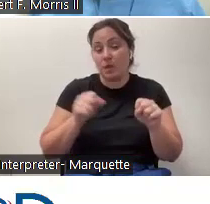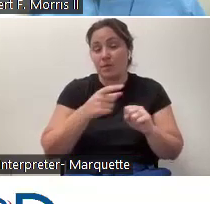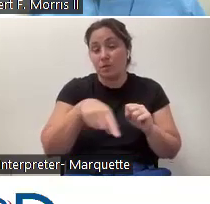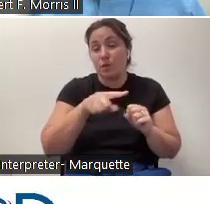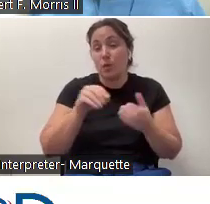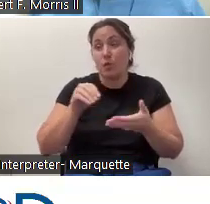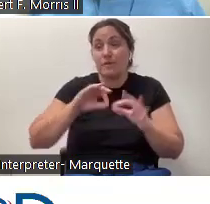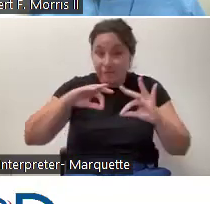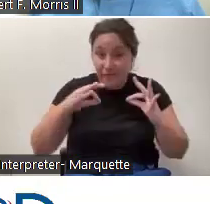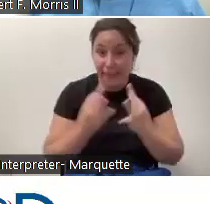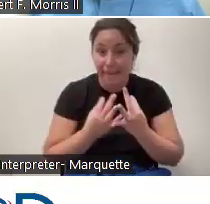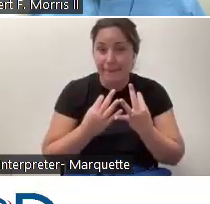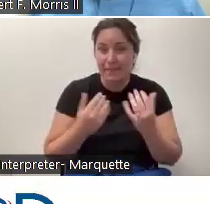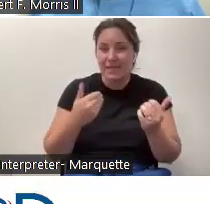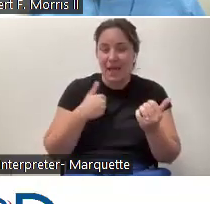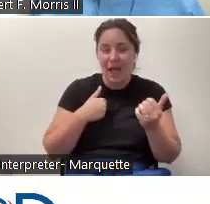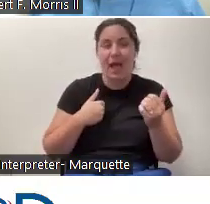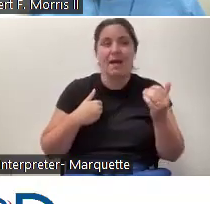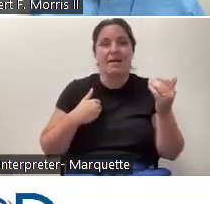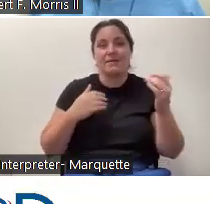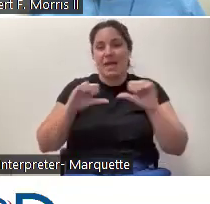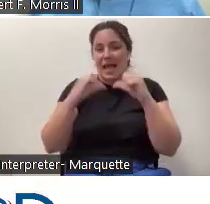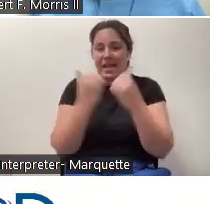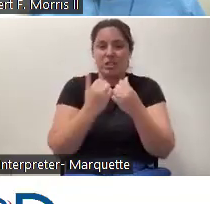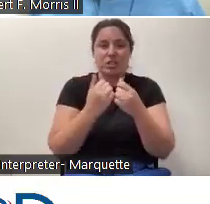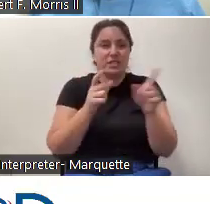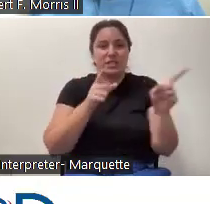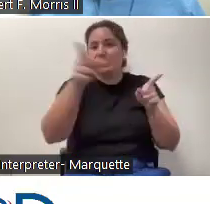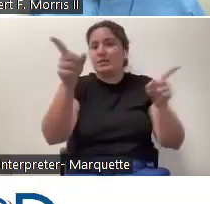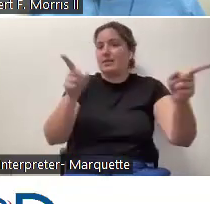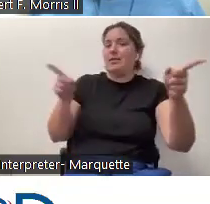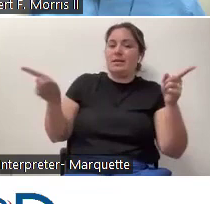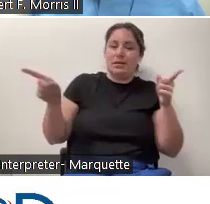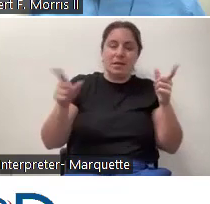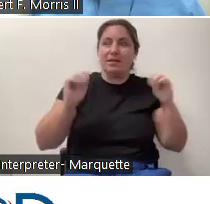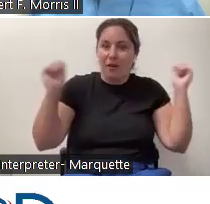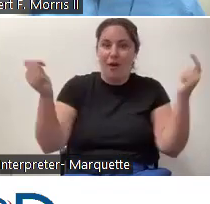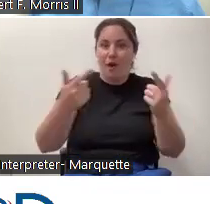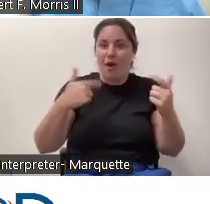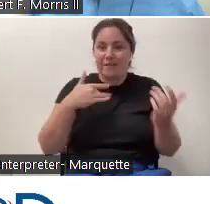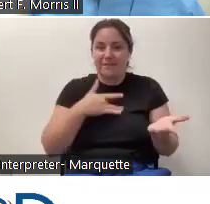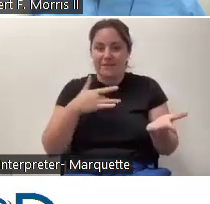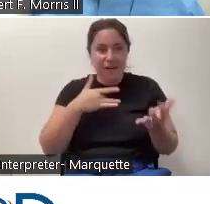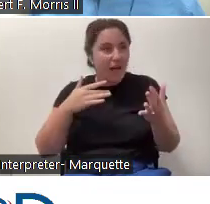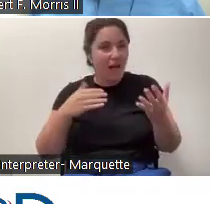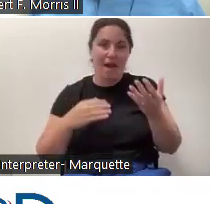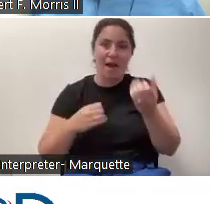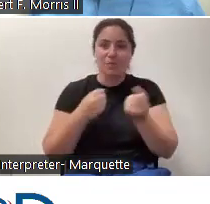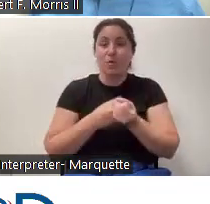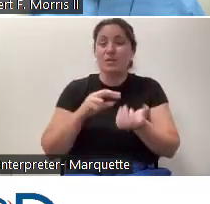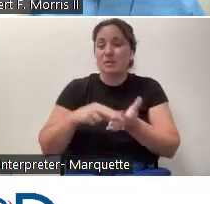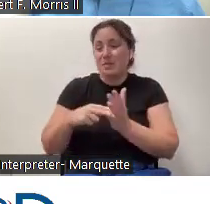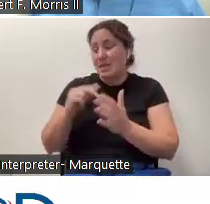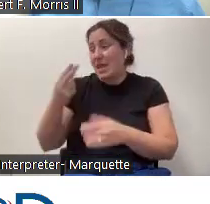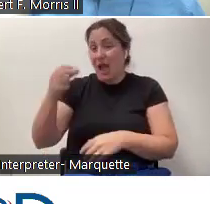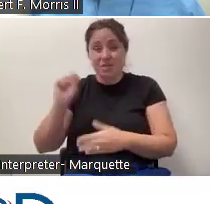have a network of agencies they can kind of turn to and not feel like once their child graduates from high school